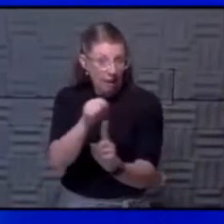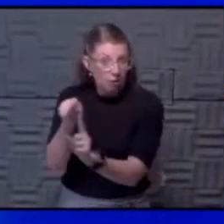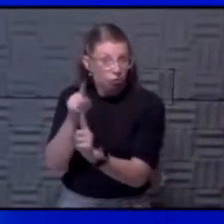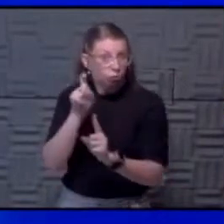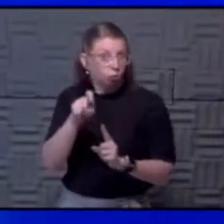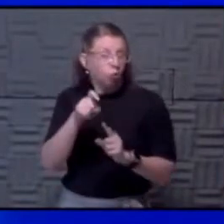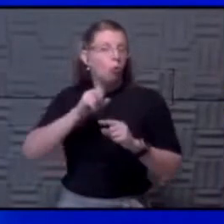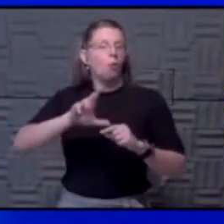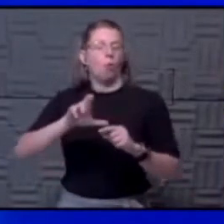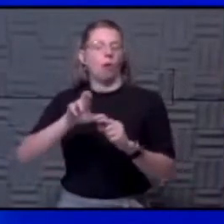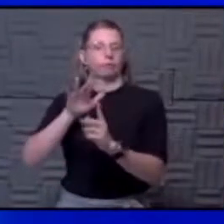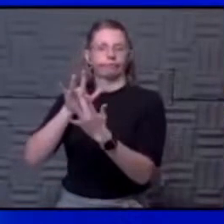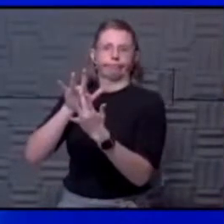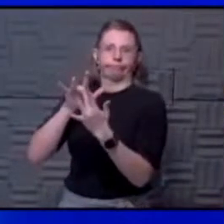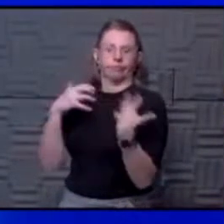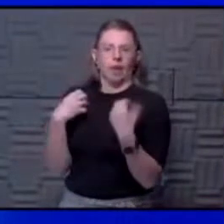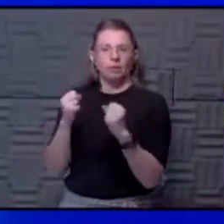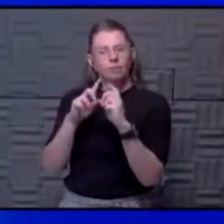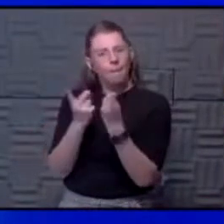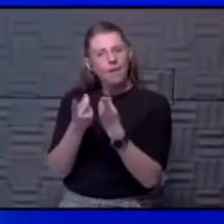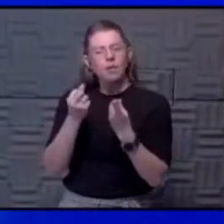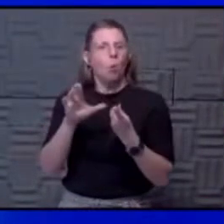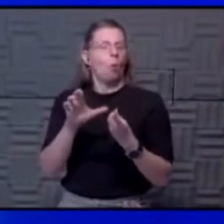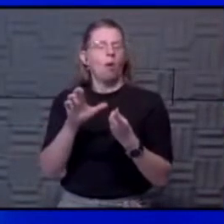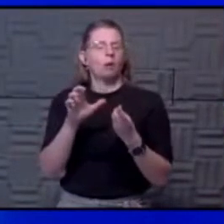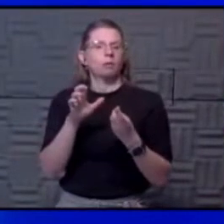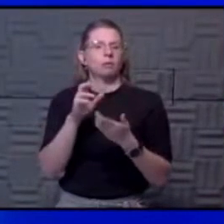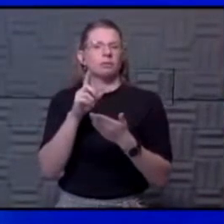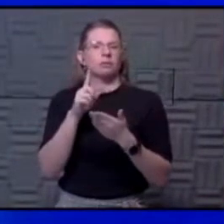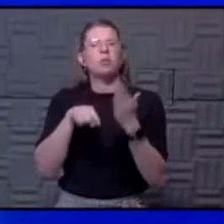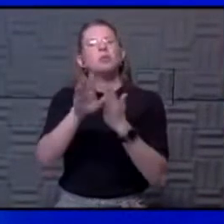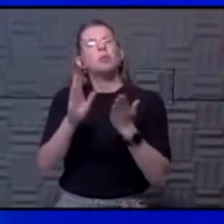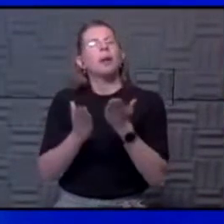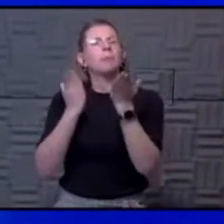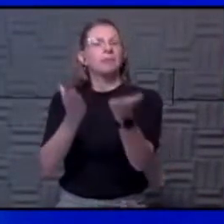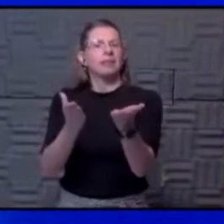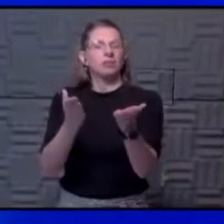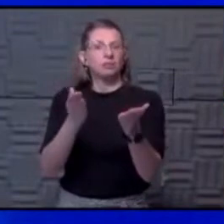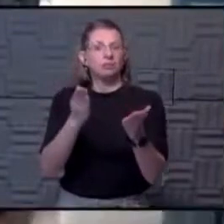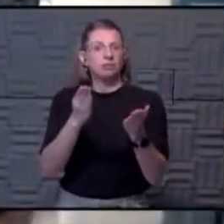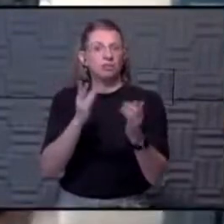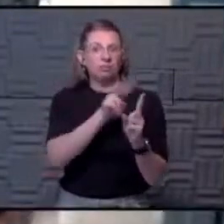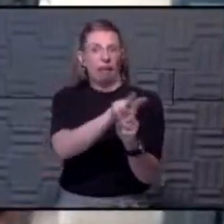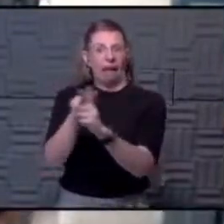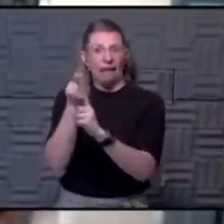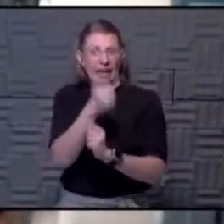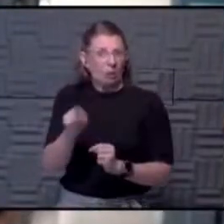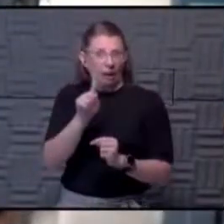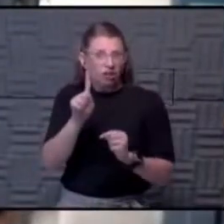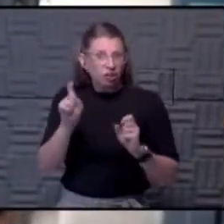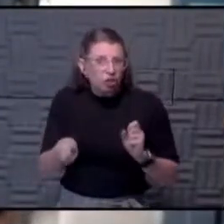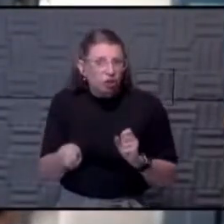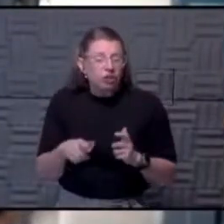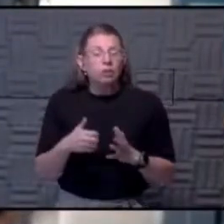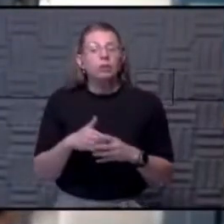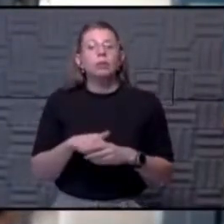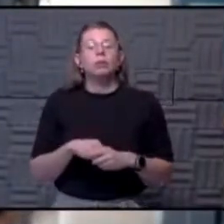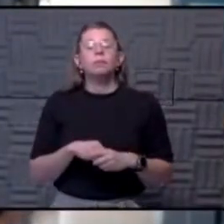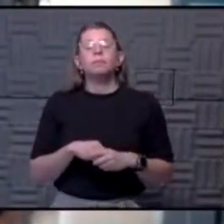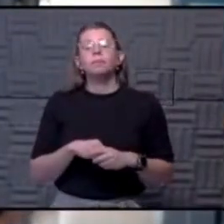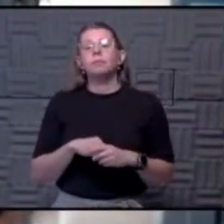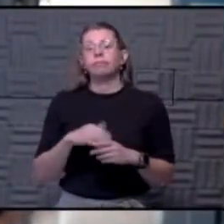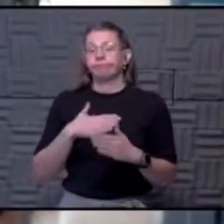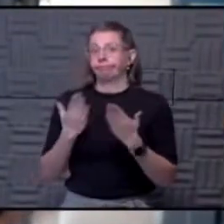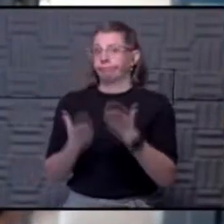health departments? Should they be just casting a wide net? What are your recommendations? What do you think, Dr. Norman? Yeah, I